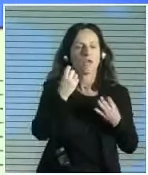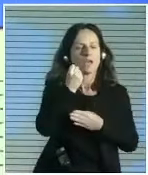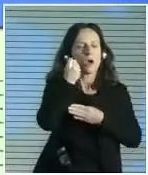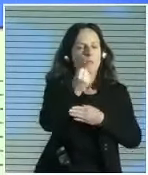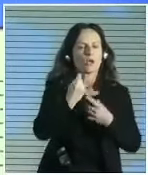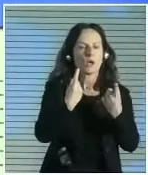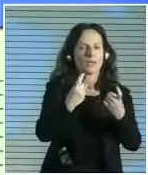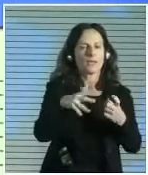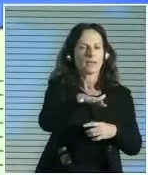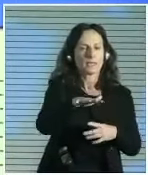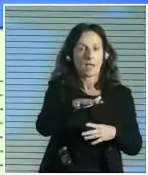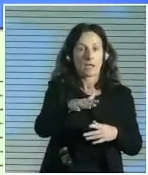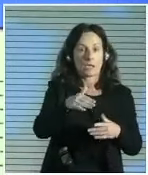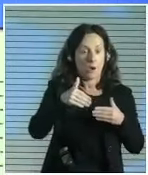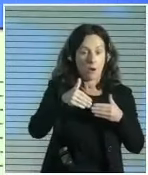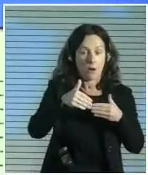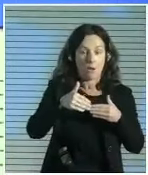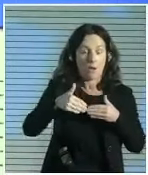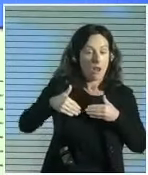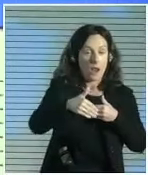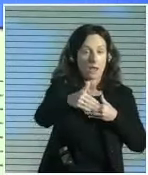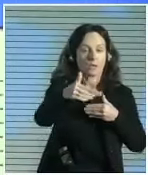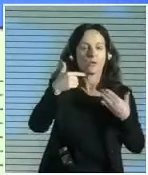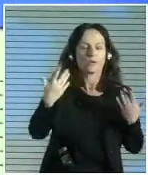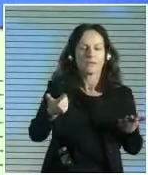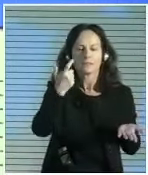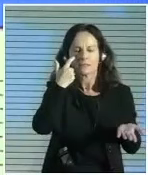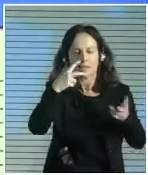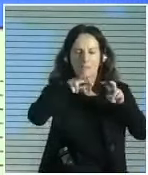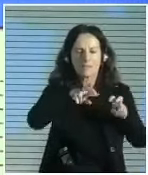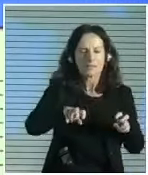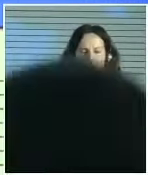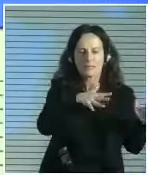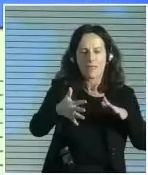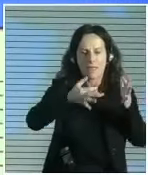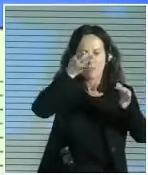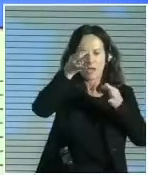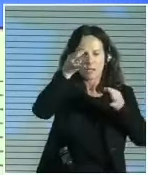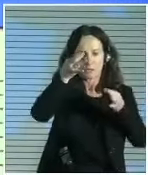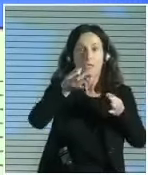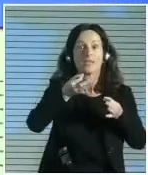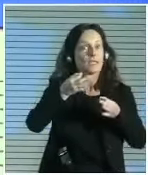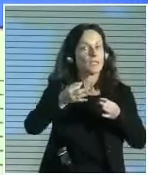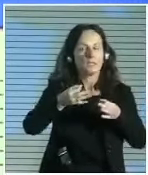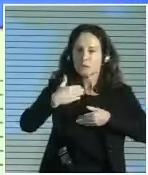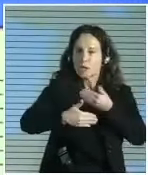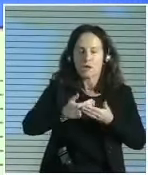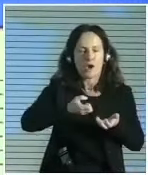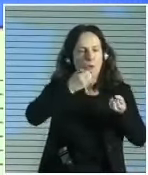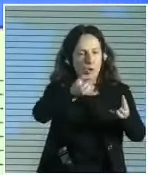the time what the individual and the destination target progress is, from a single